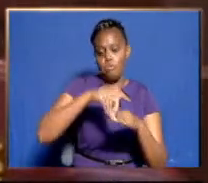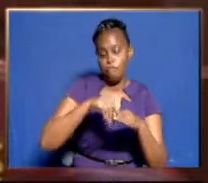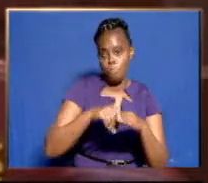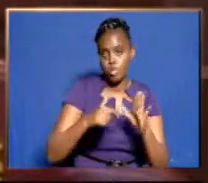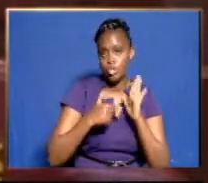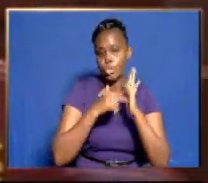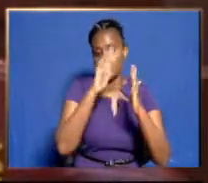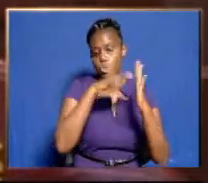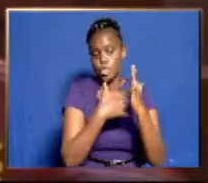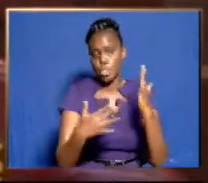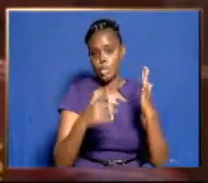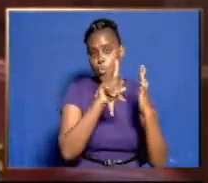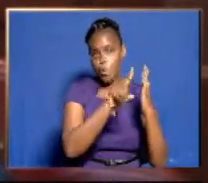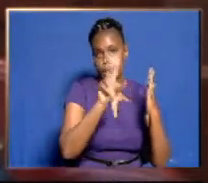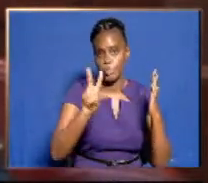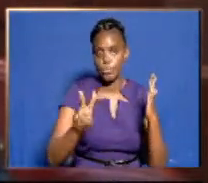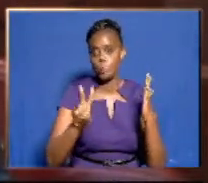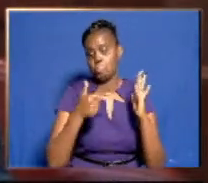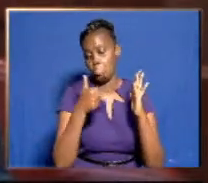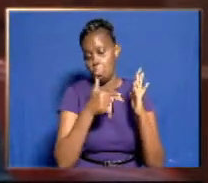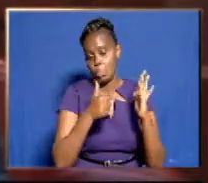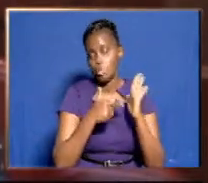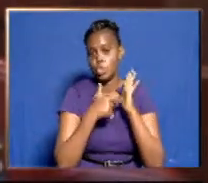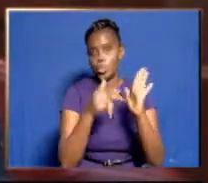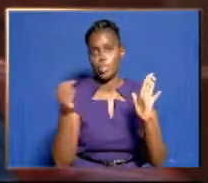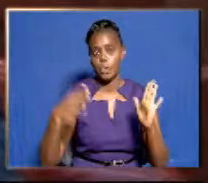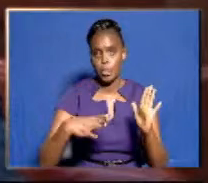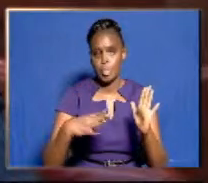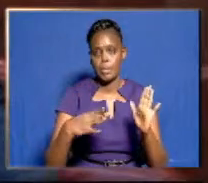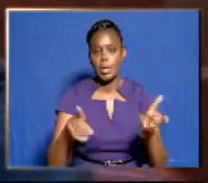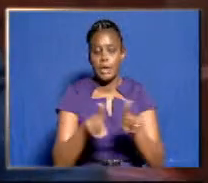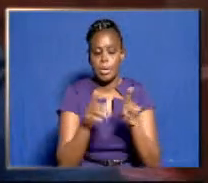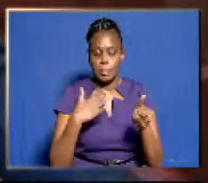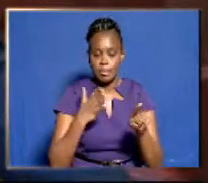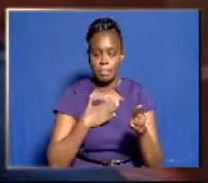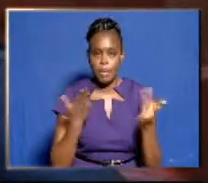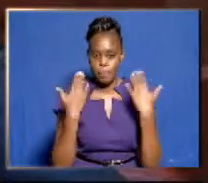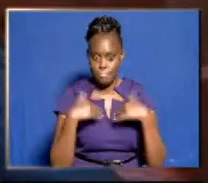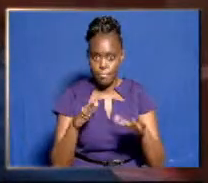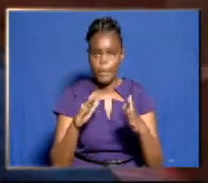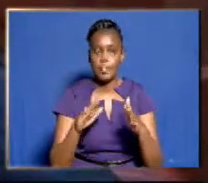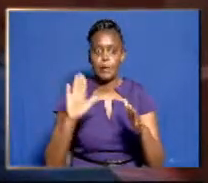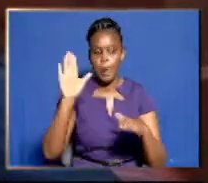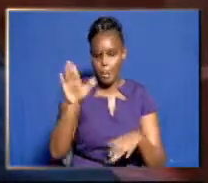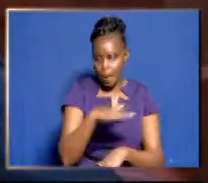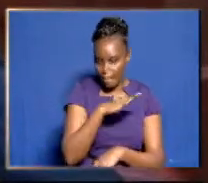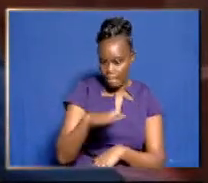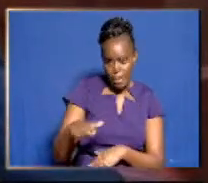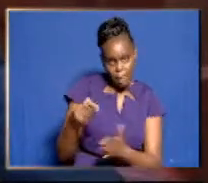the Schedule 1 and 2. Honorable Speaker, as I conclude, the allocation for Parliament